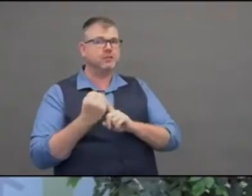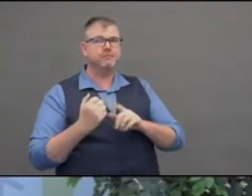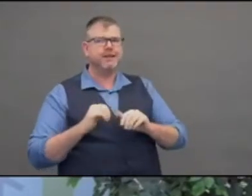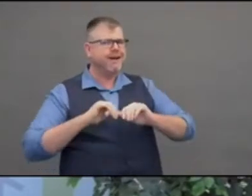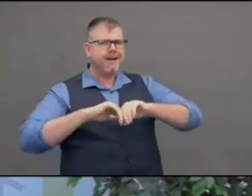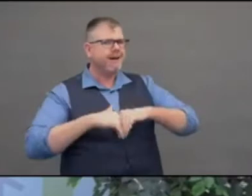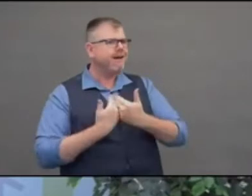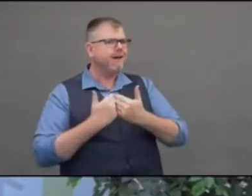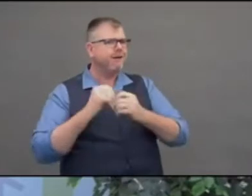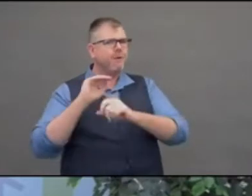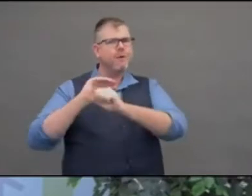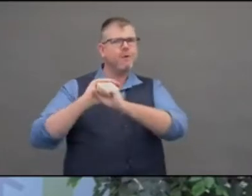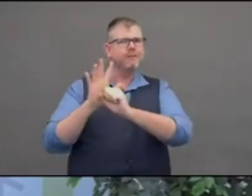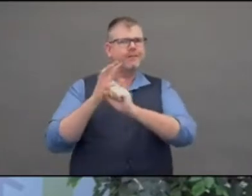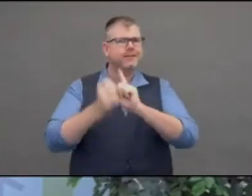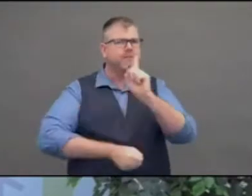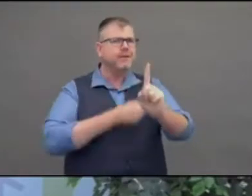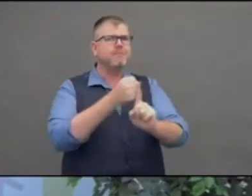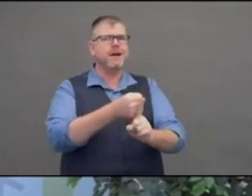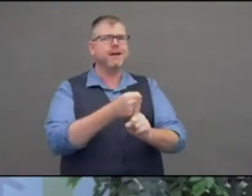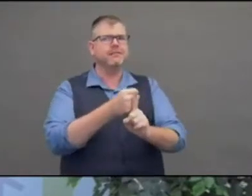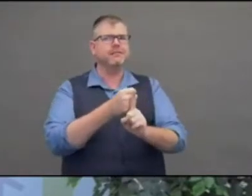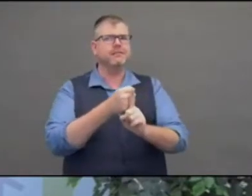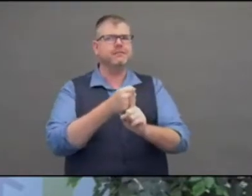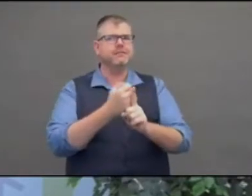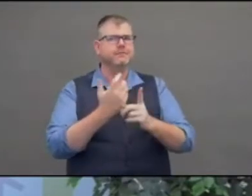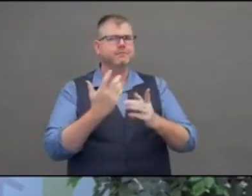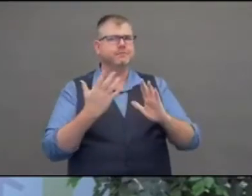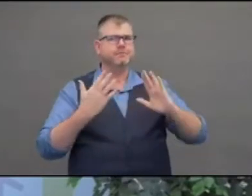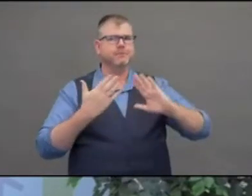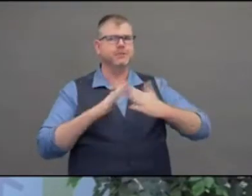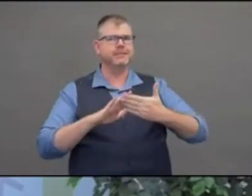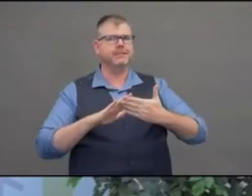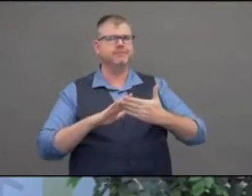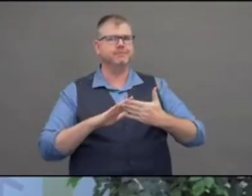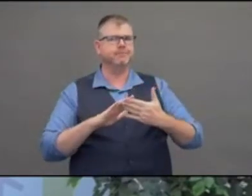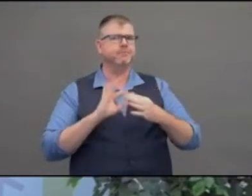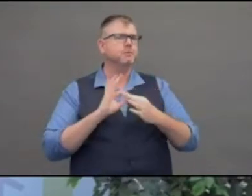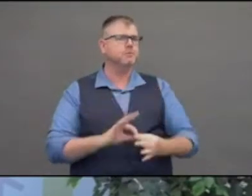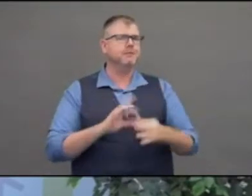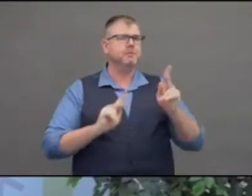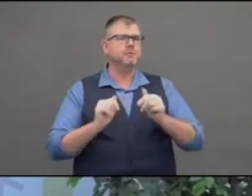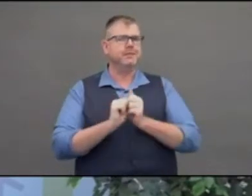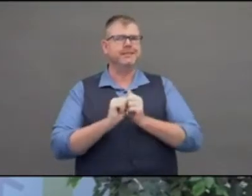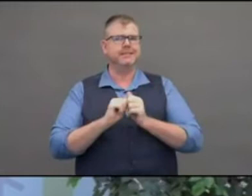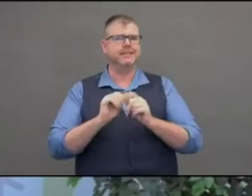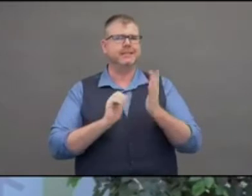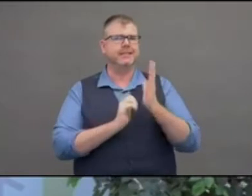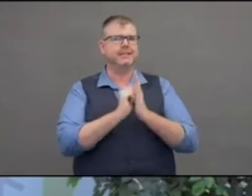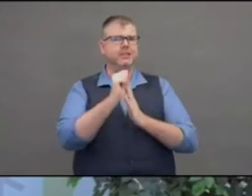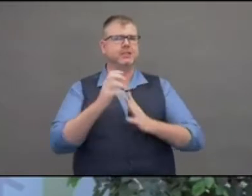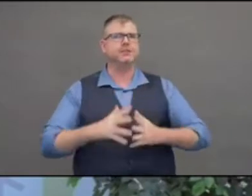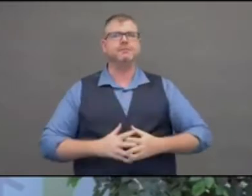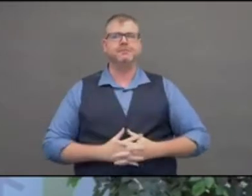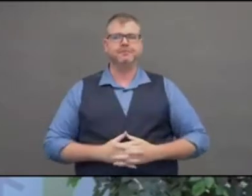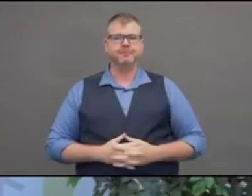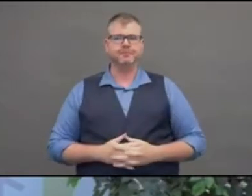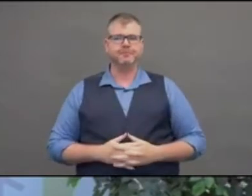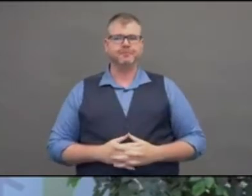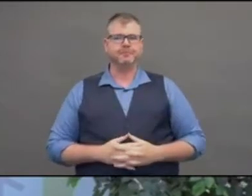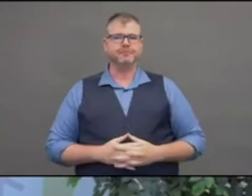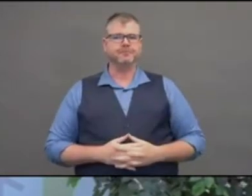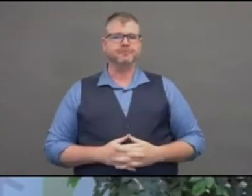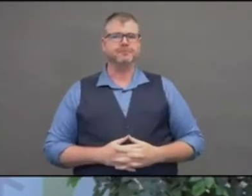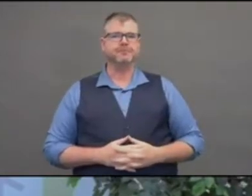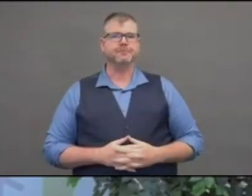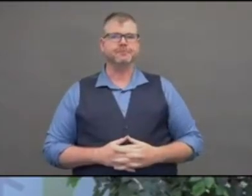COVID-19 impacted Latinas Contra Cancer, and are you still providing services? Yes, we are providing services, and since March,